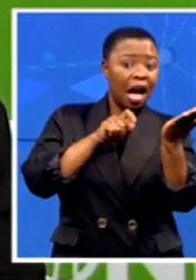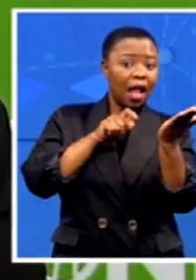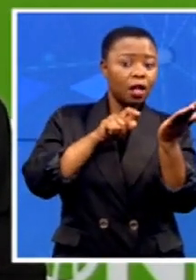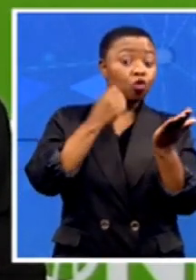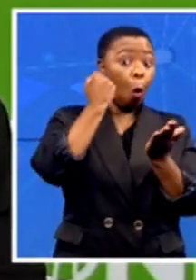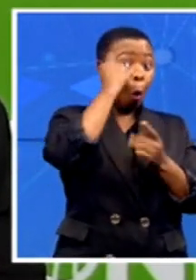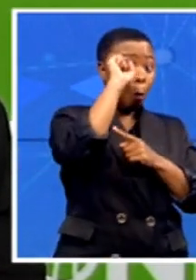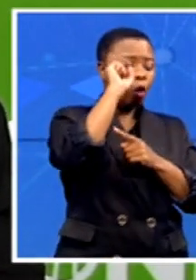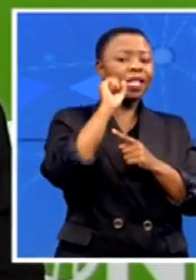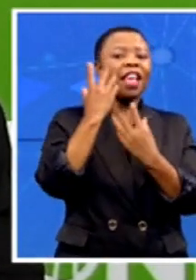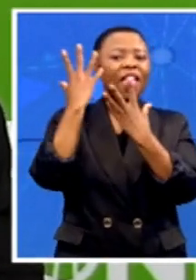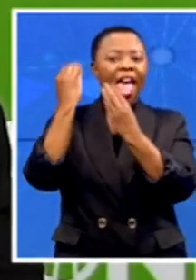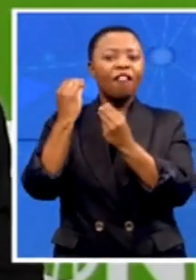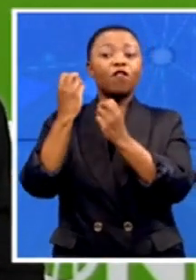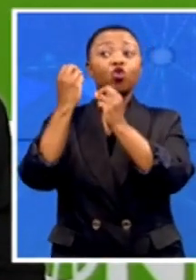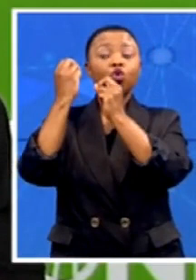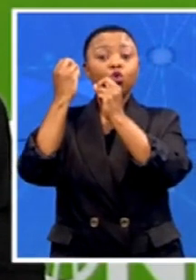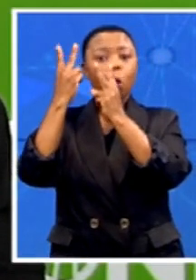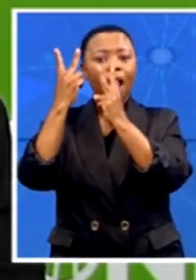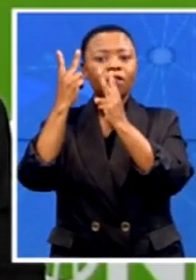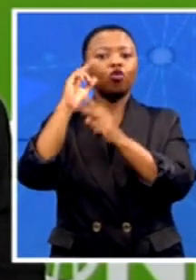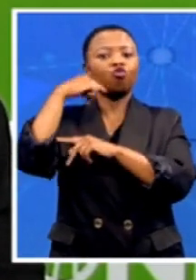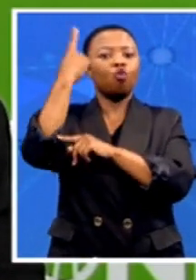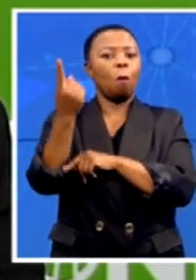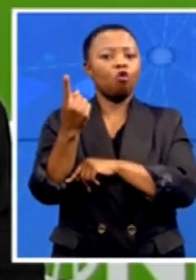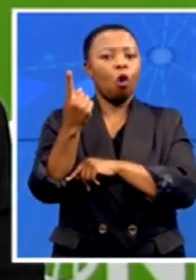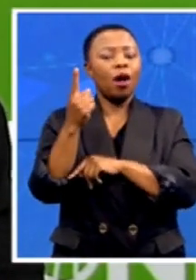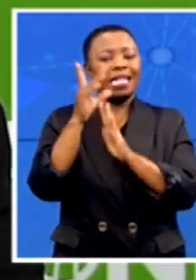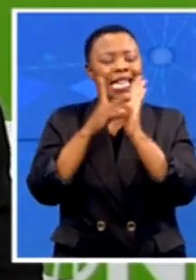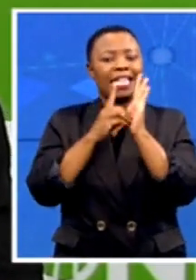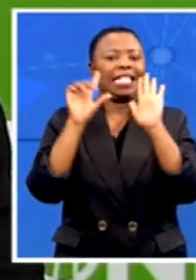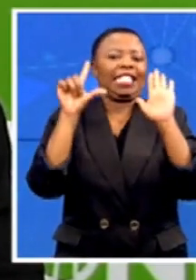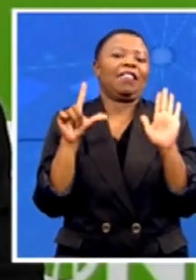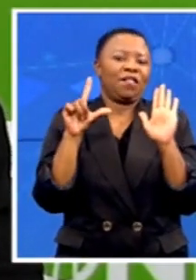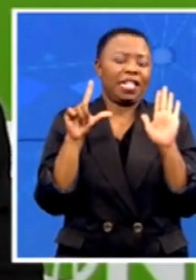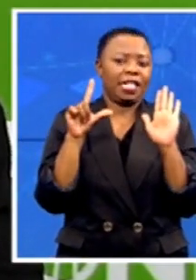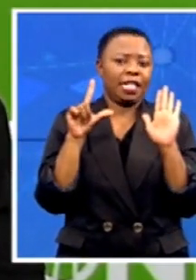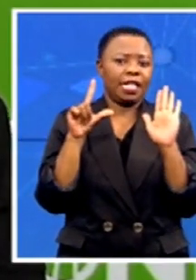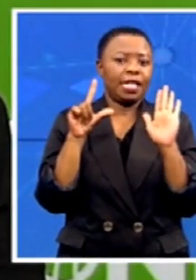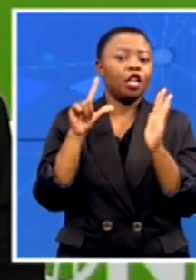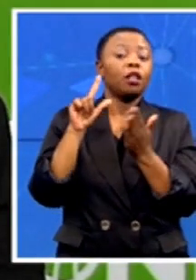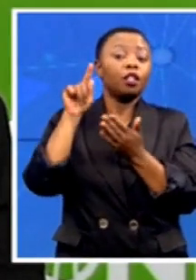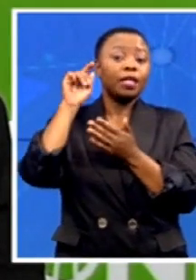tomorrow, which I think is the 7th, to file its answering affidavit.